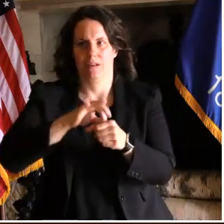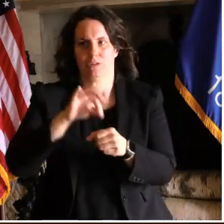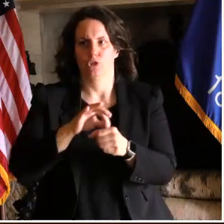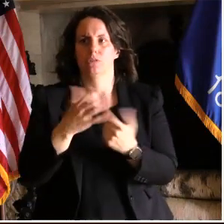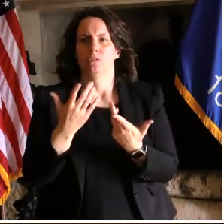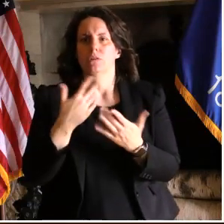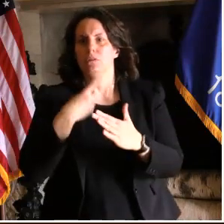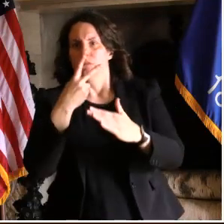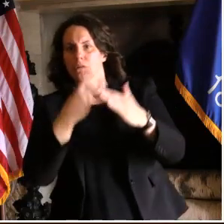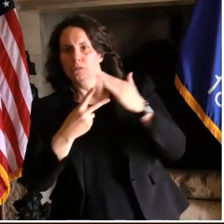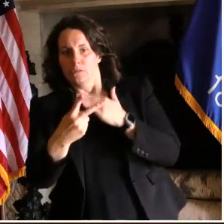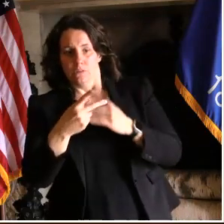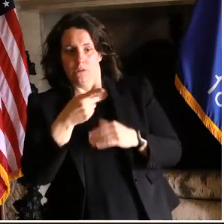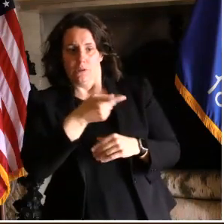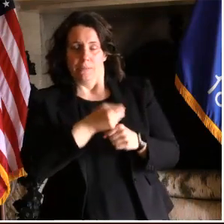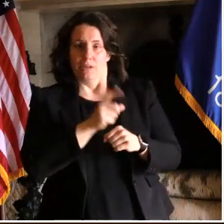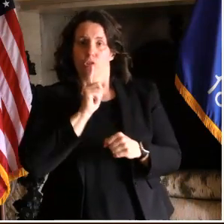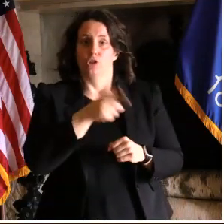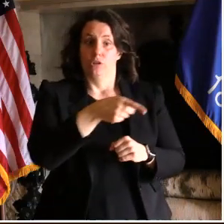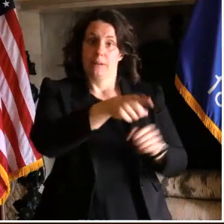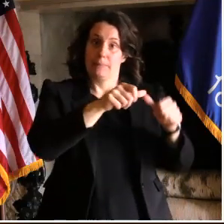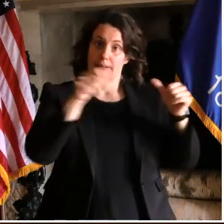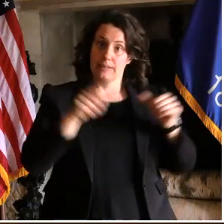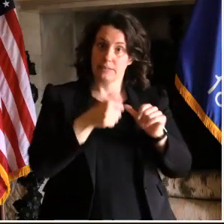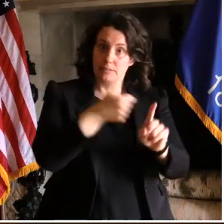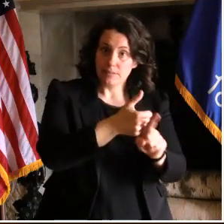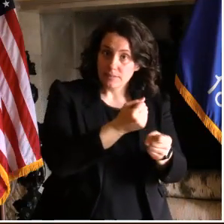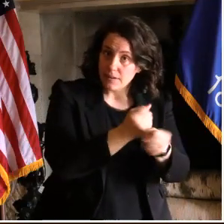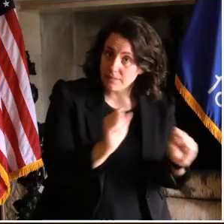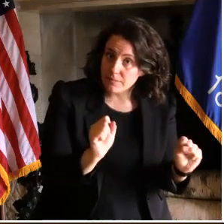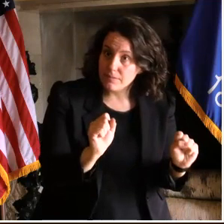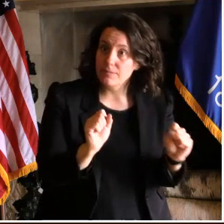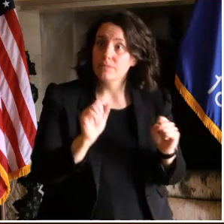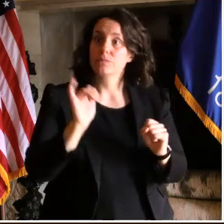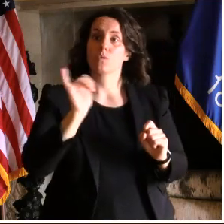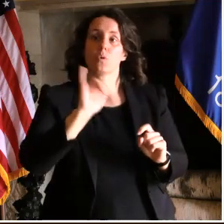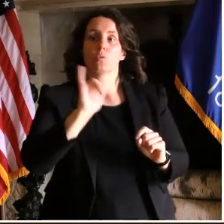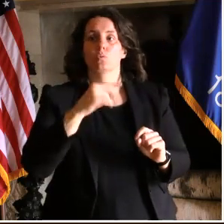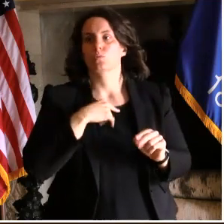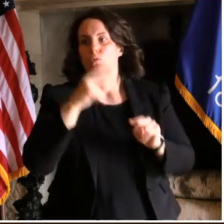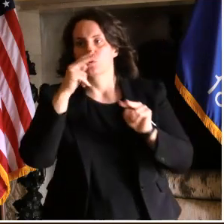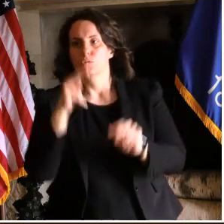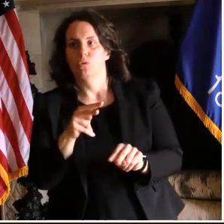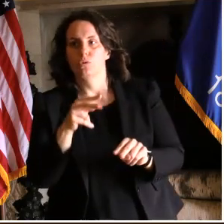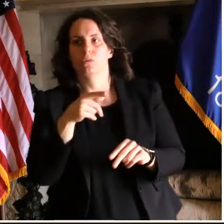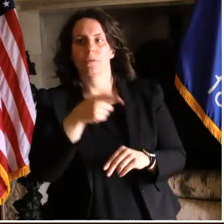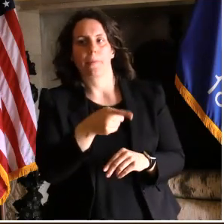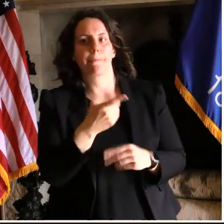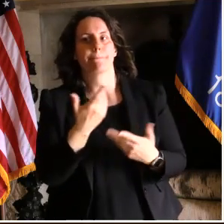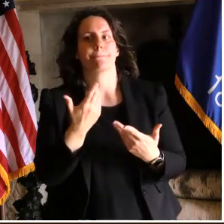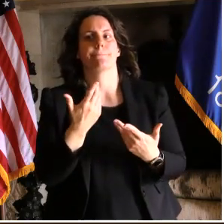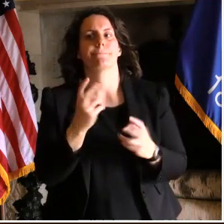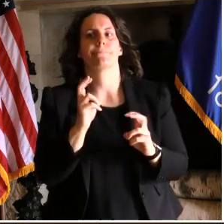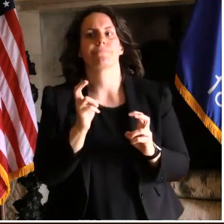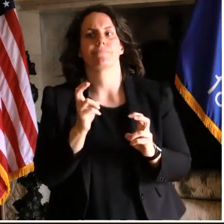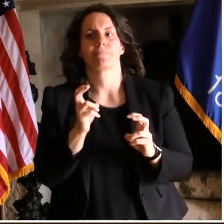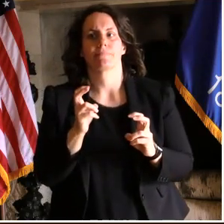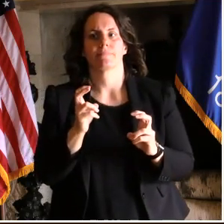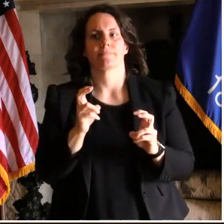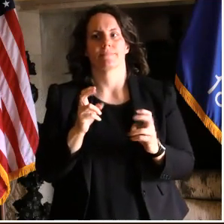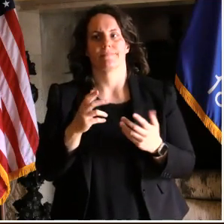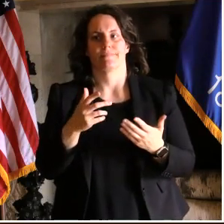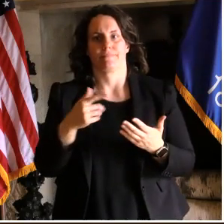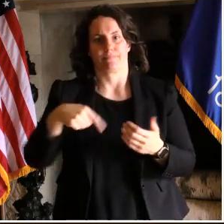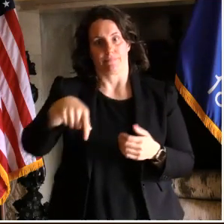polling places are safe, and B, that we feel comfortable that the health needs of the people of the